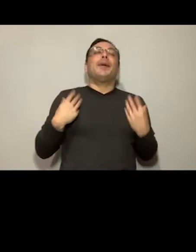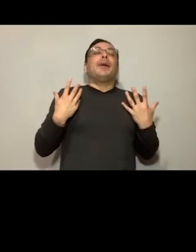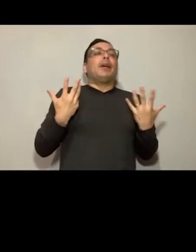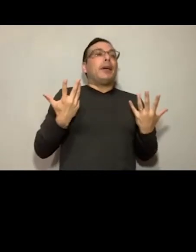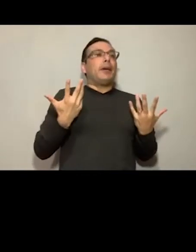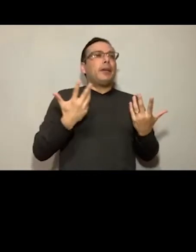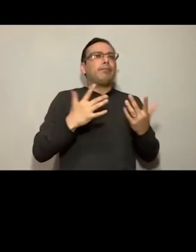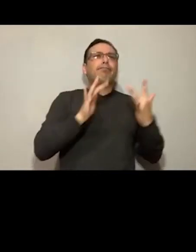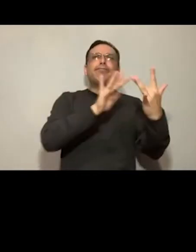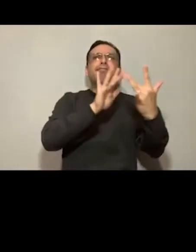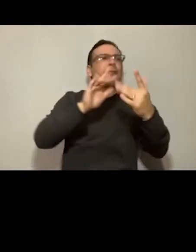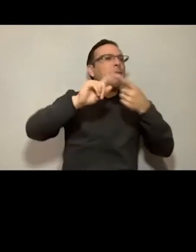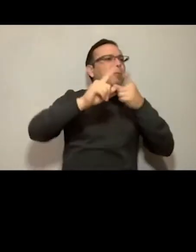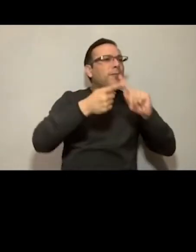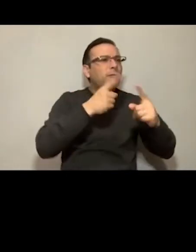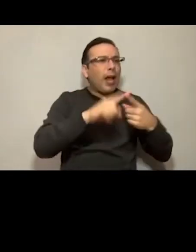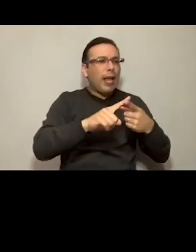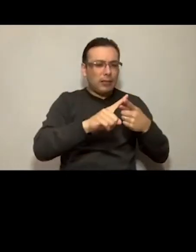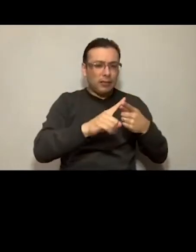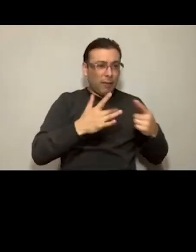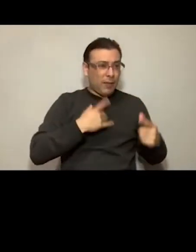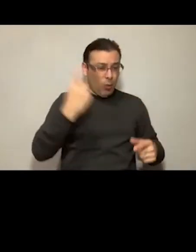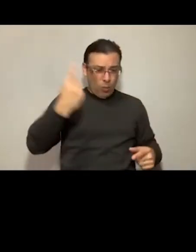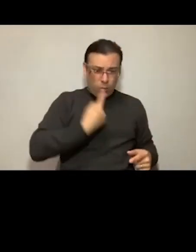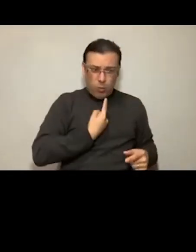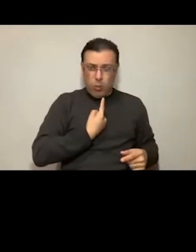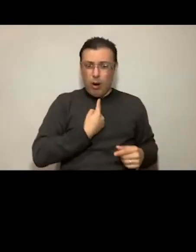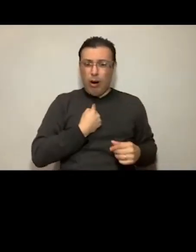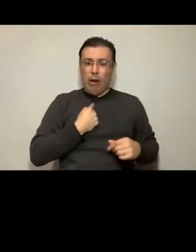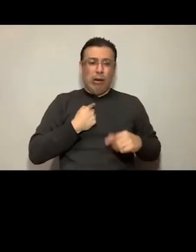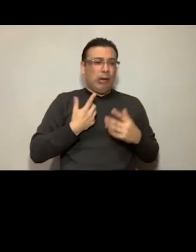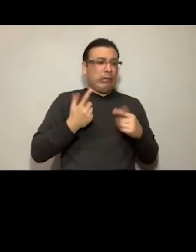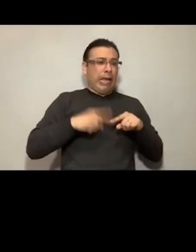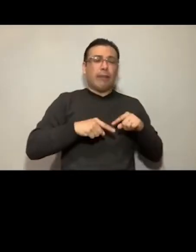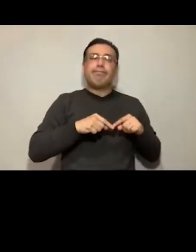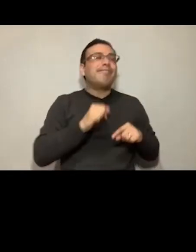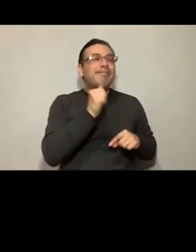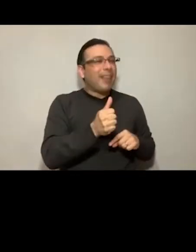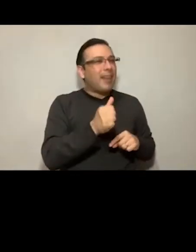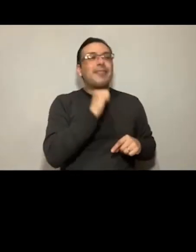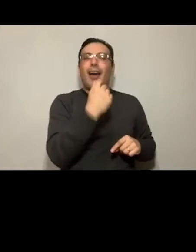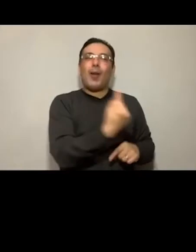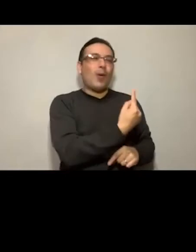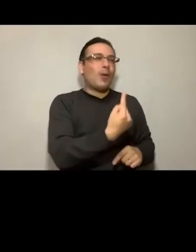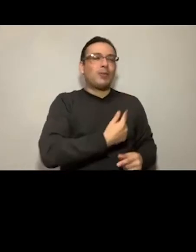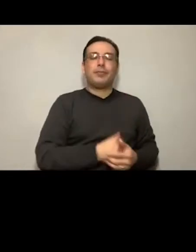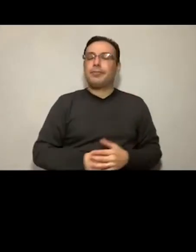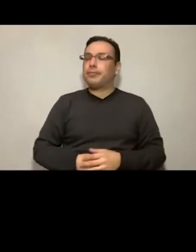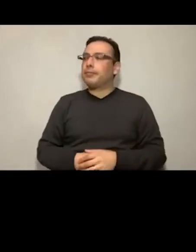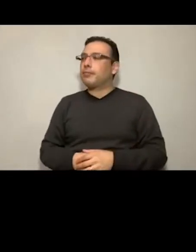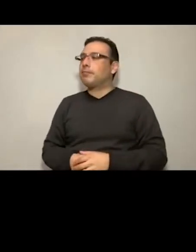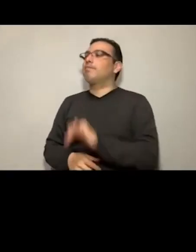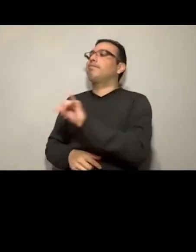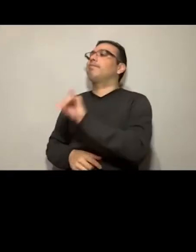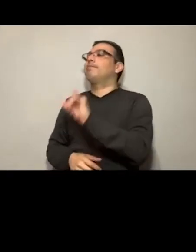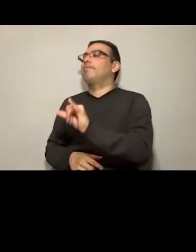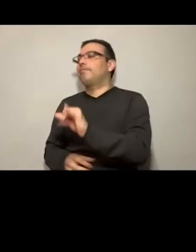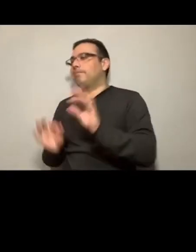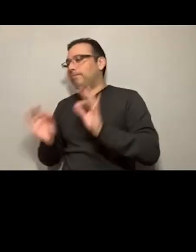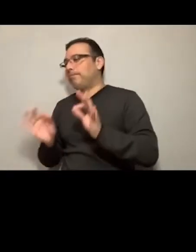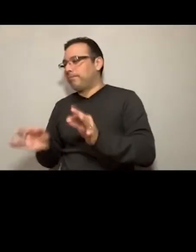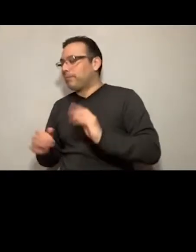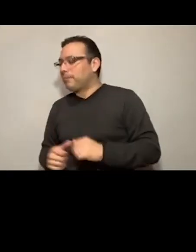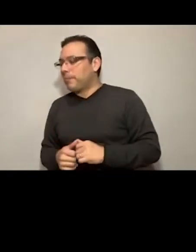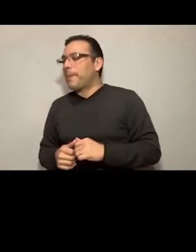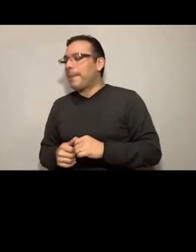a friend, and don't think that you're alone through all of this. You're not. Mm. Yes, definitely, definitely. What advice would you